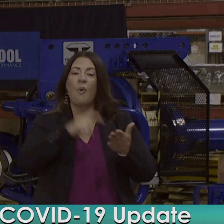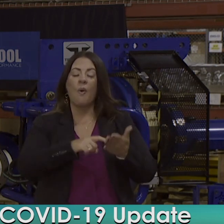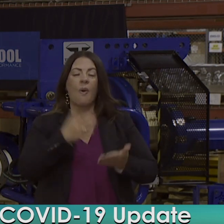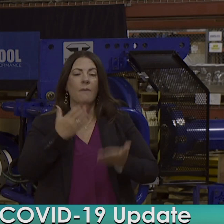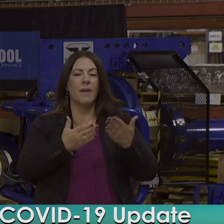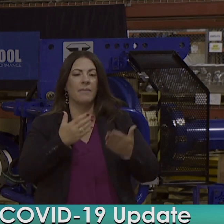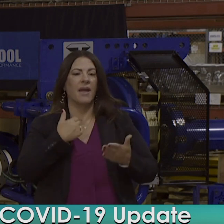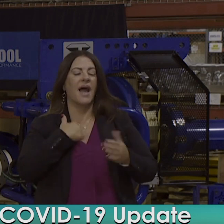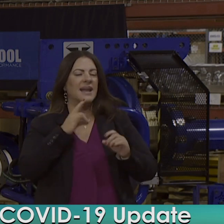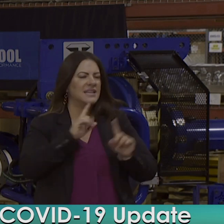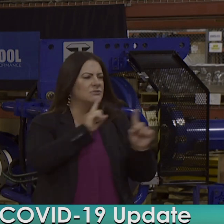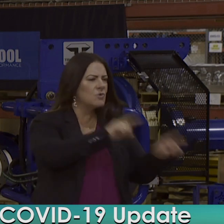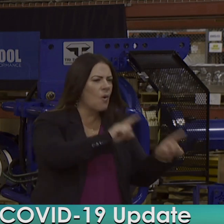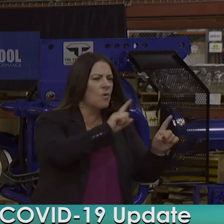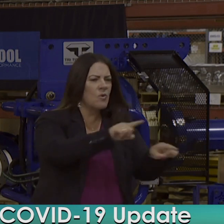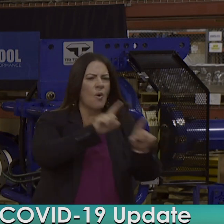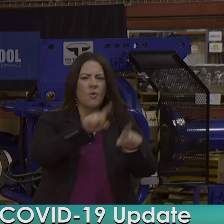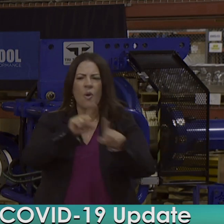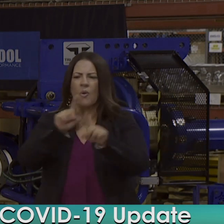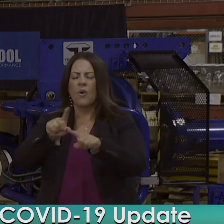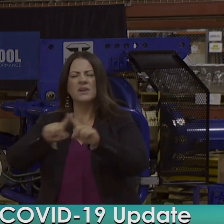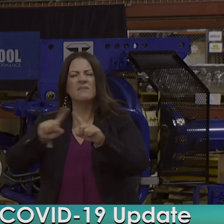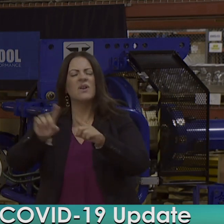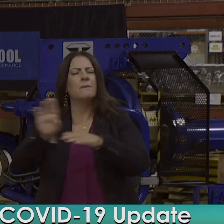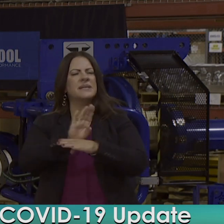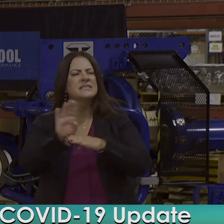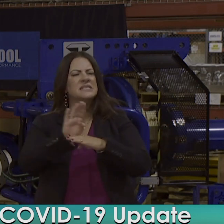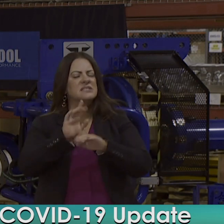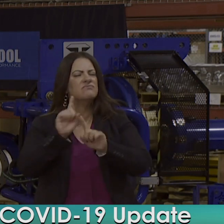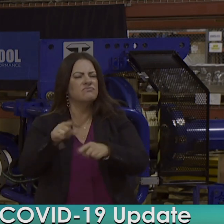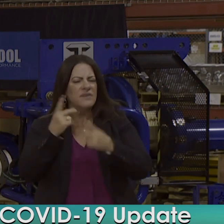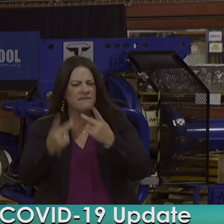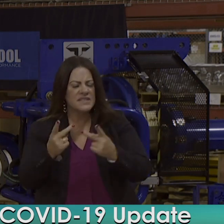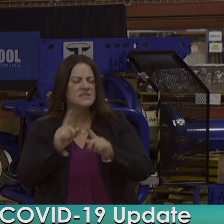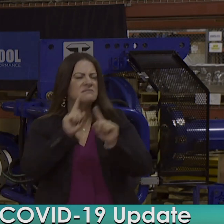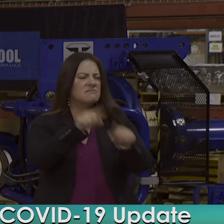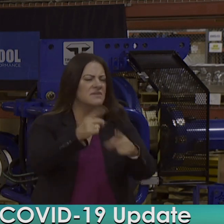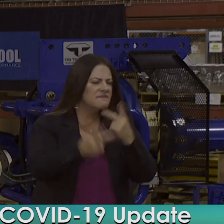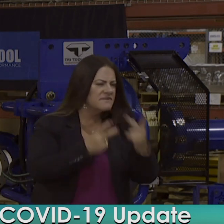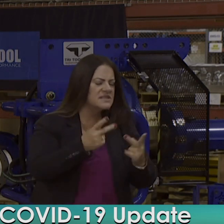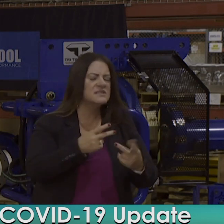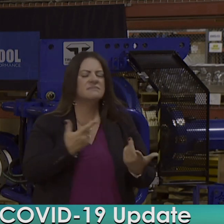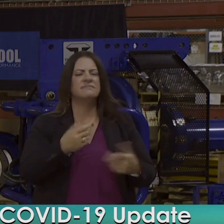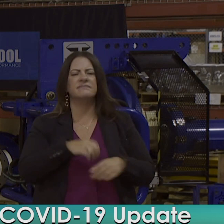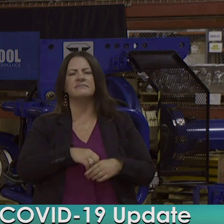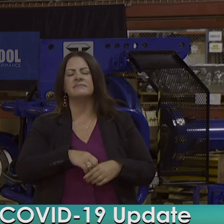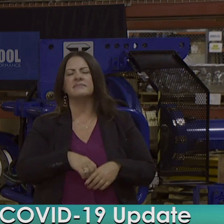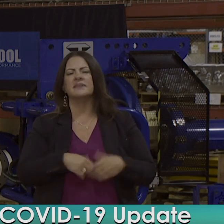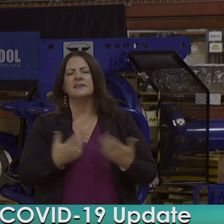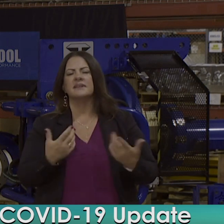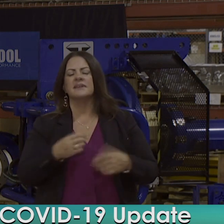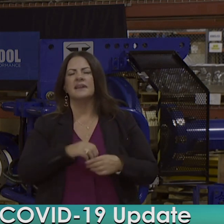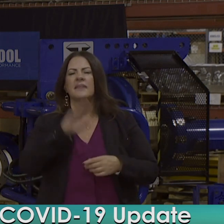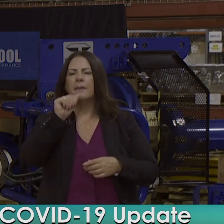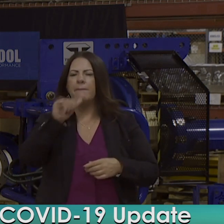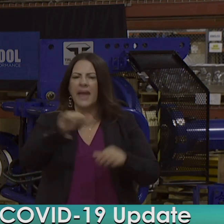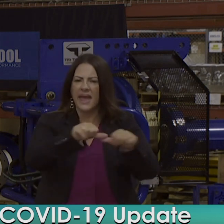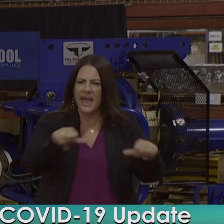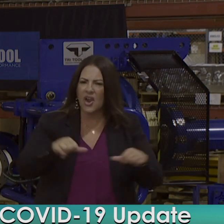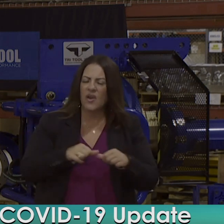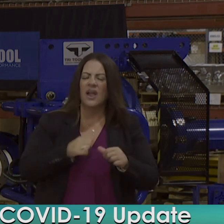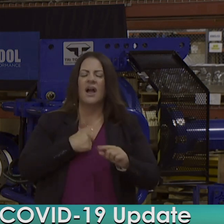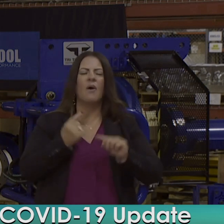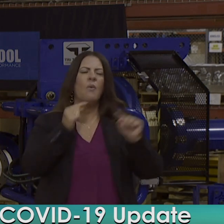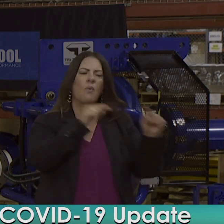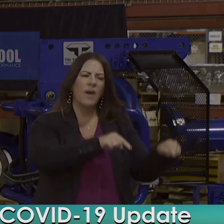these manufacturing facilities, Bloom Energy, a number of months ago down in Silicon Valley. They were helping us with repurposing and upgrading some